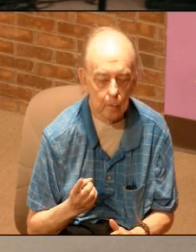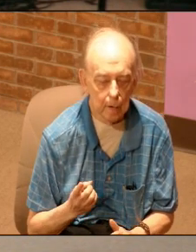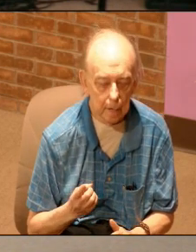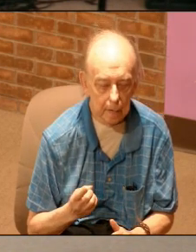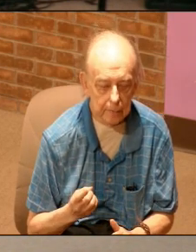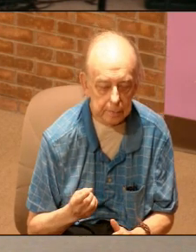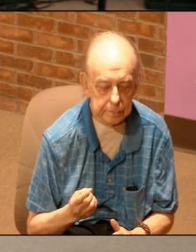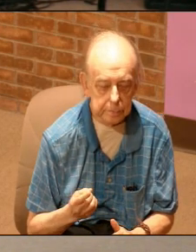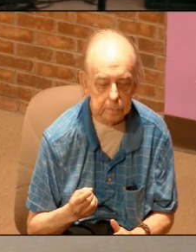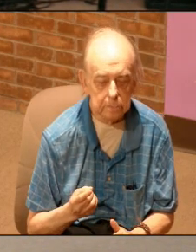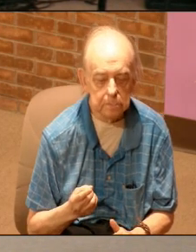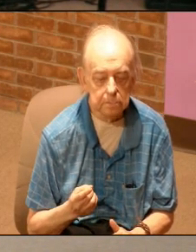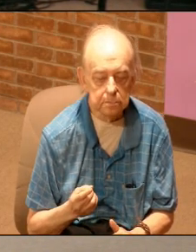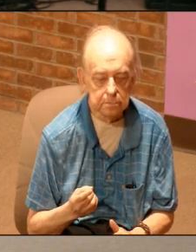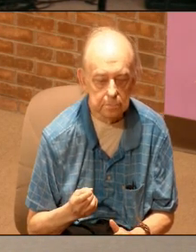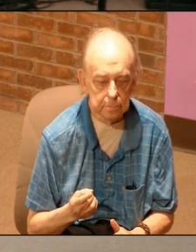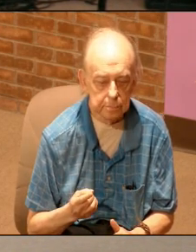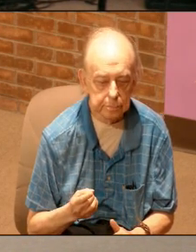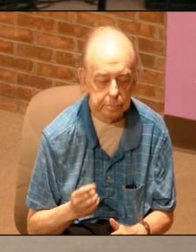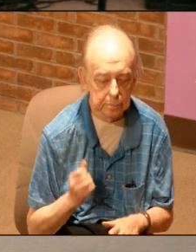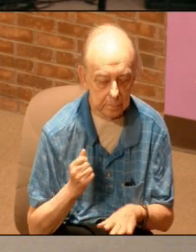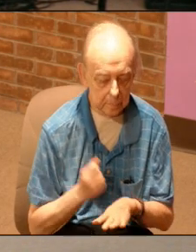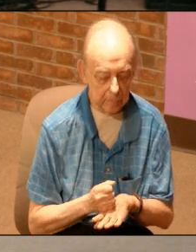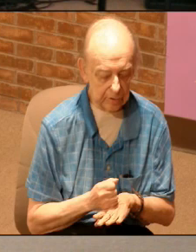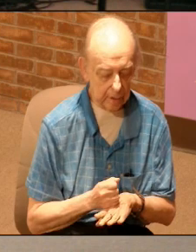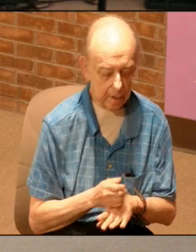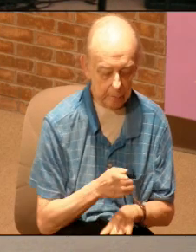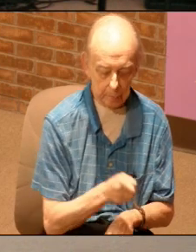11,111. He set it up,